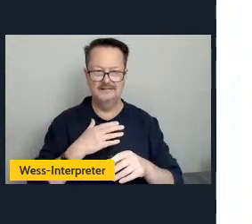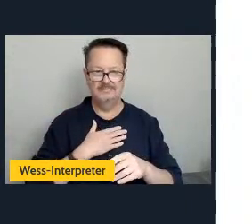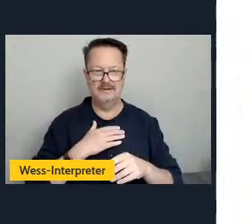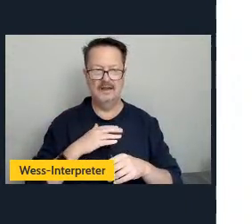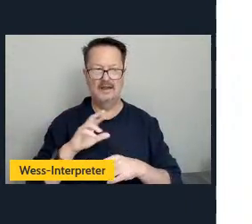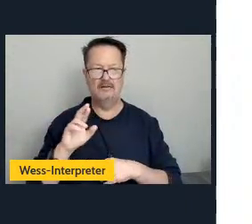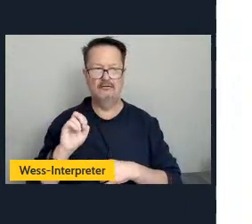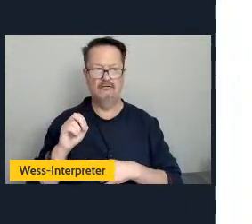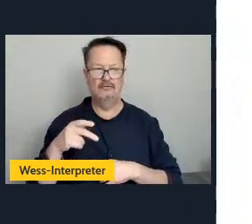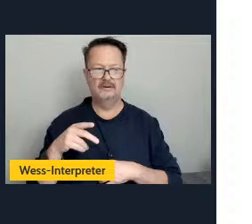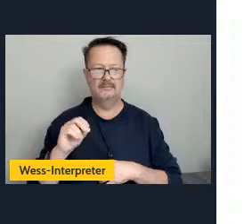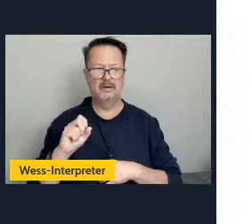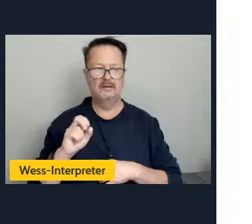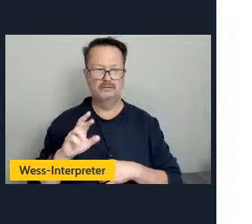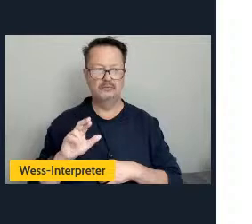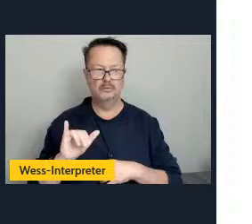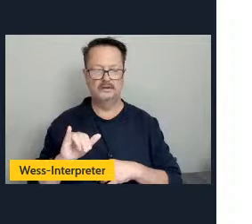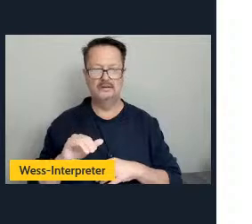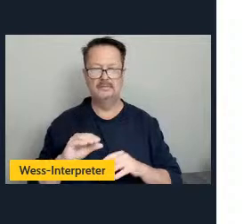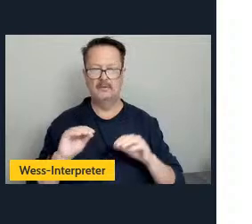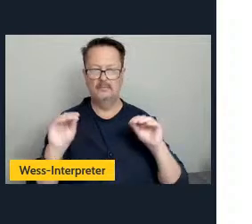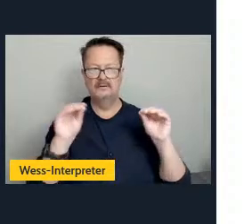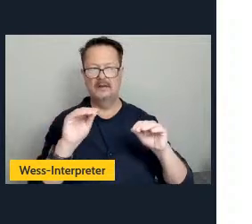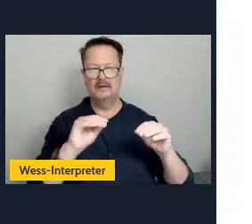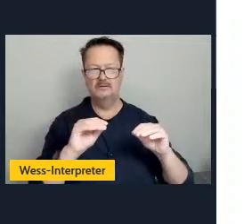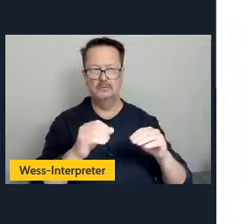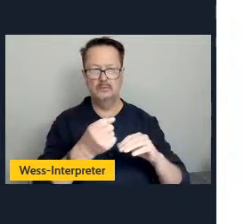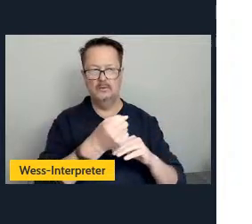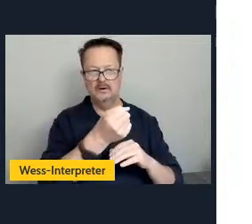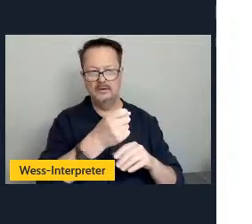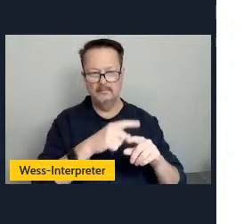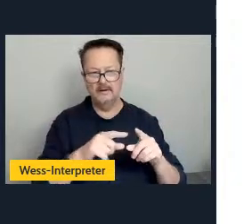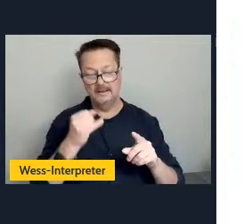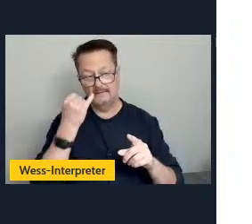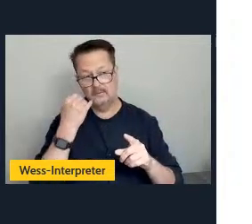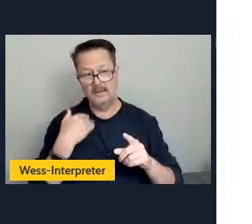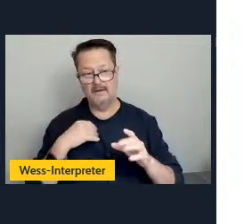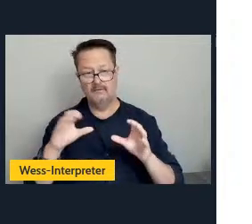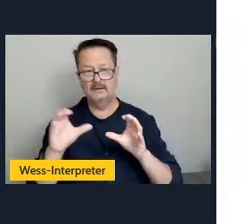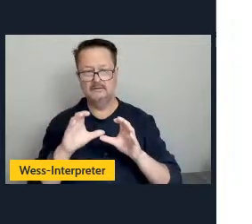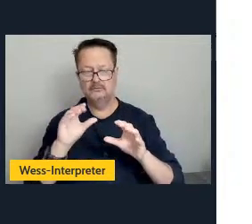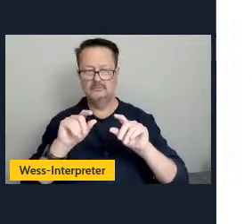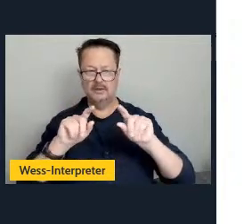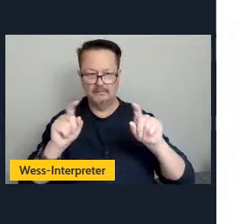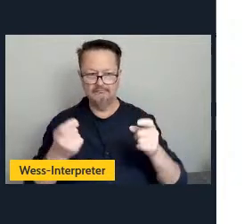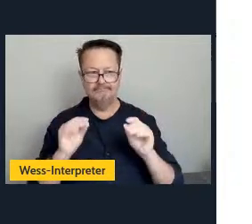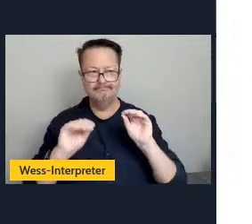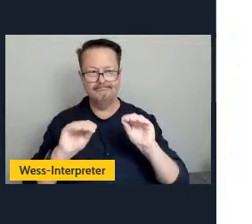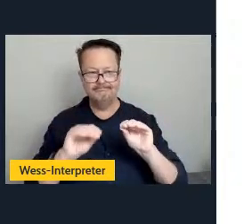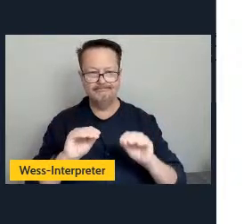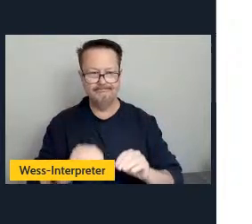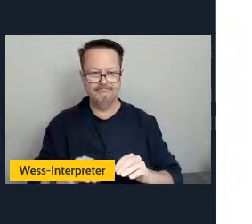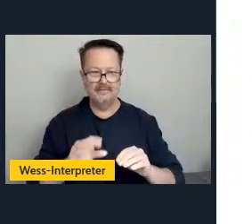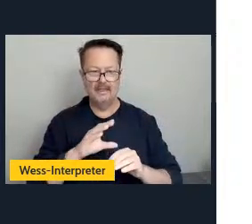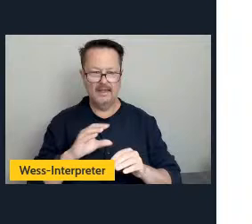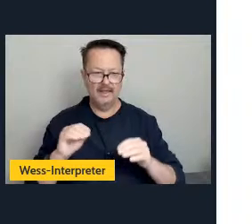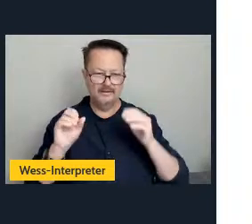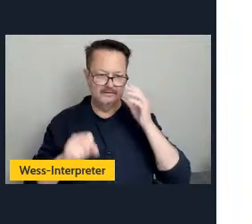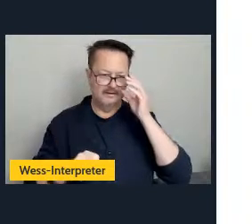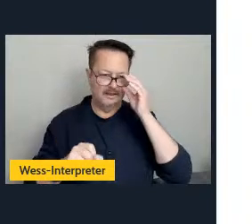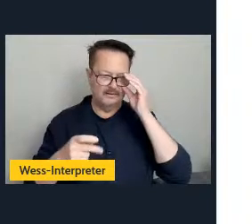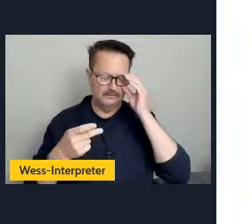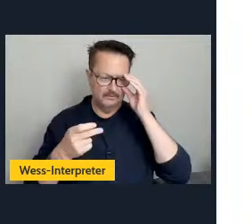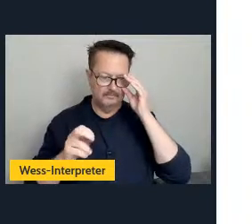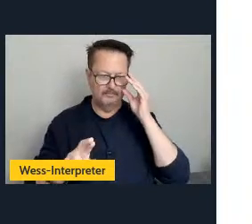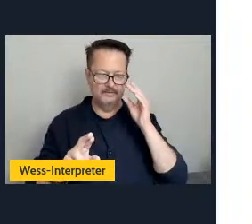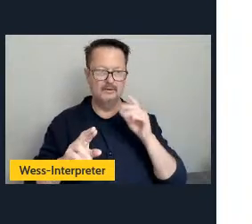but you could do that if yours has some credentials. And yeah, as a peer dependency, we also specify that